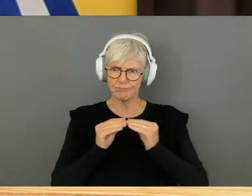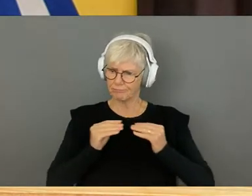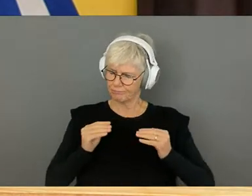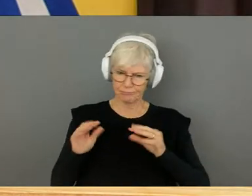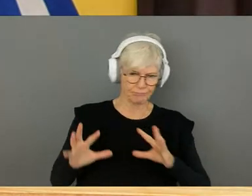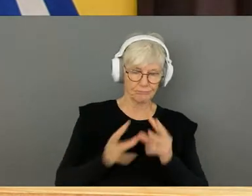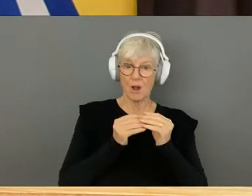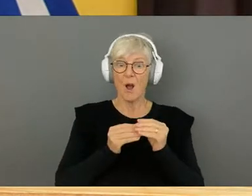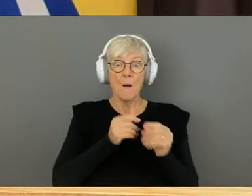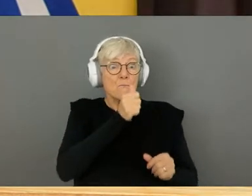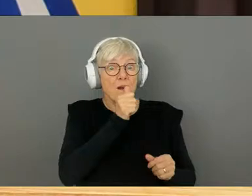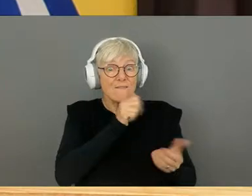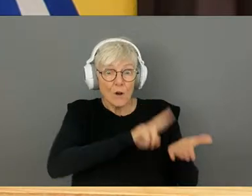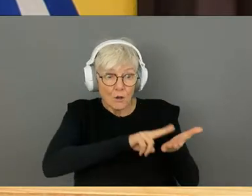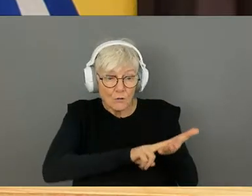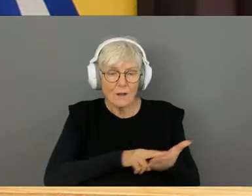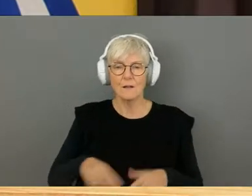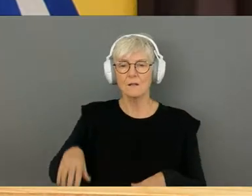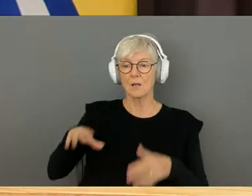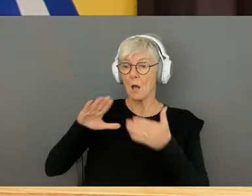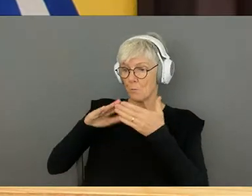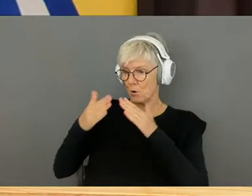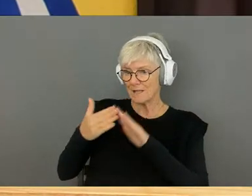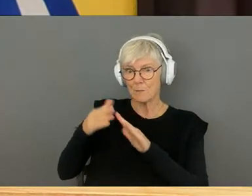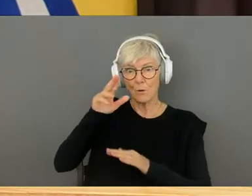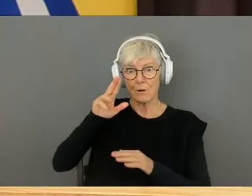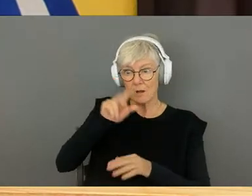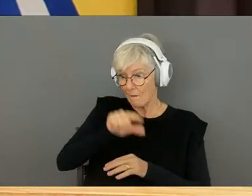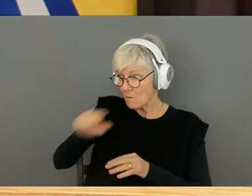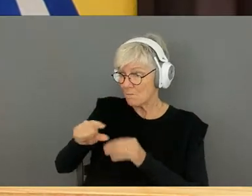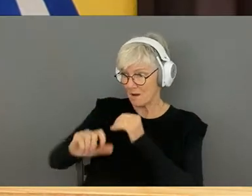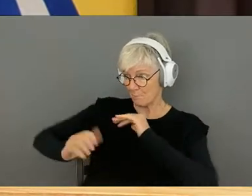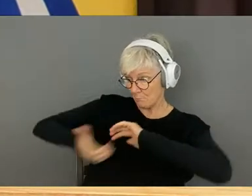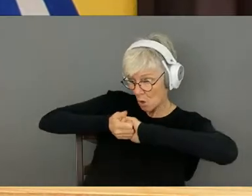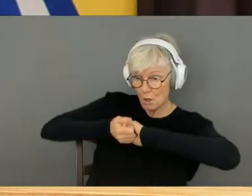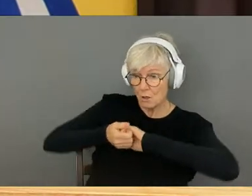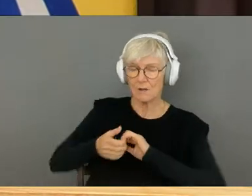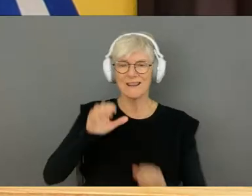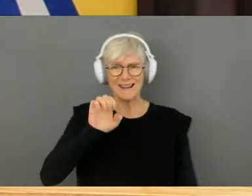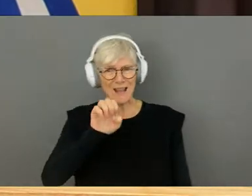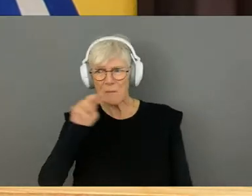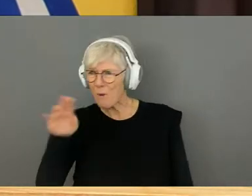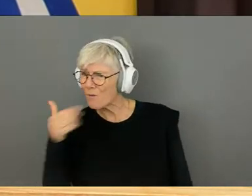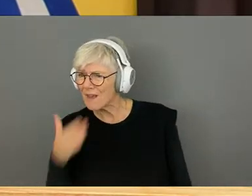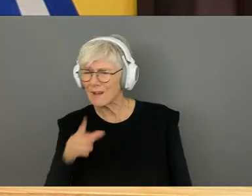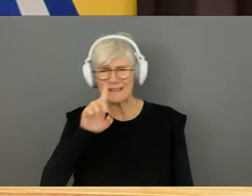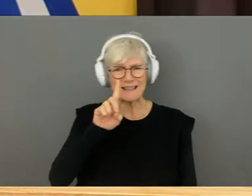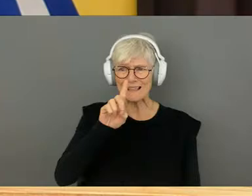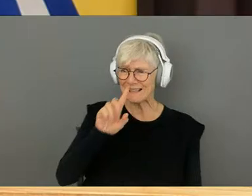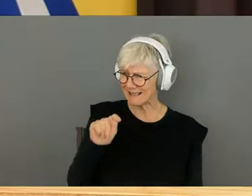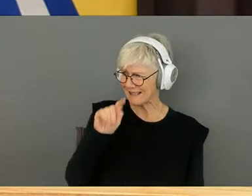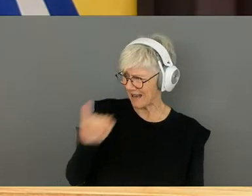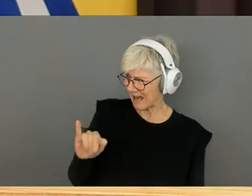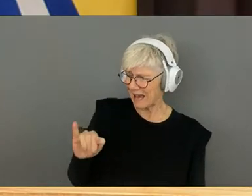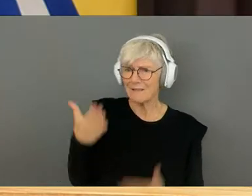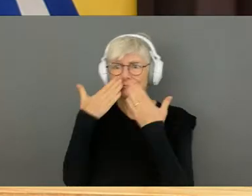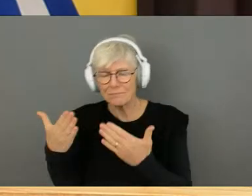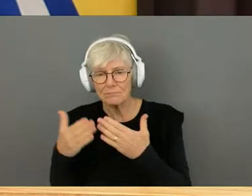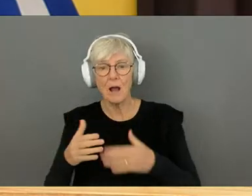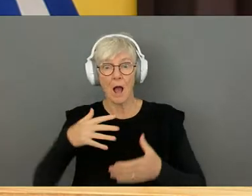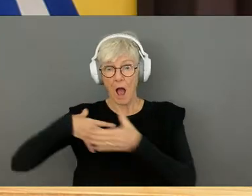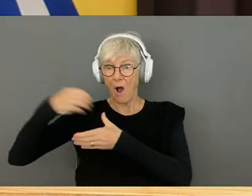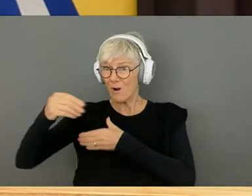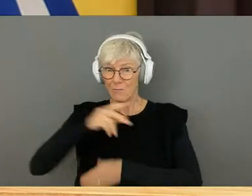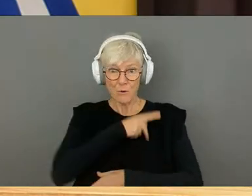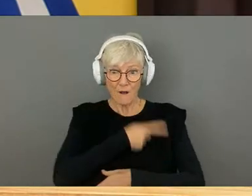our municipal partners, EMO, DTI, our out-of-province support, and our